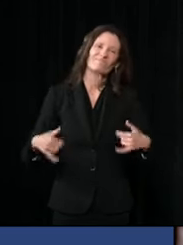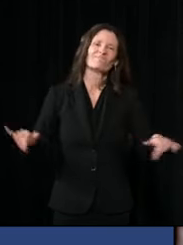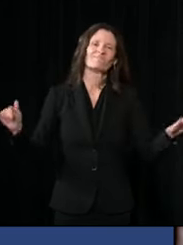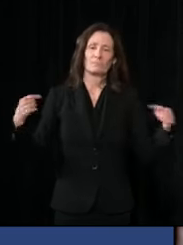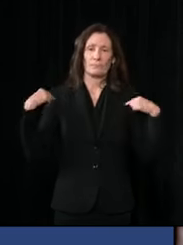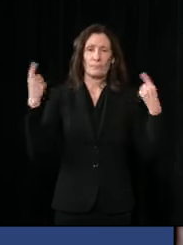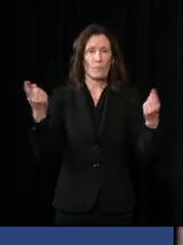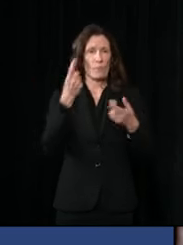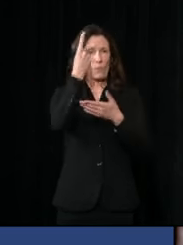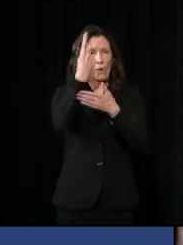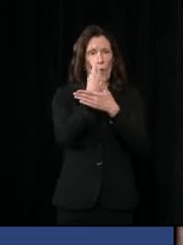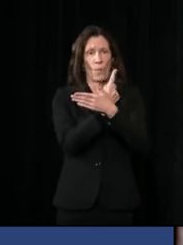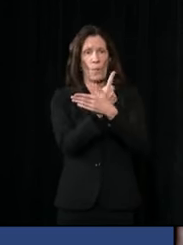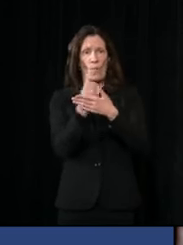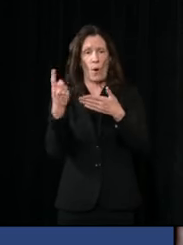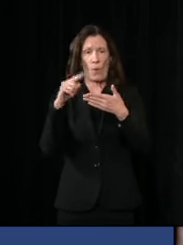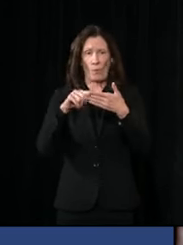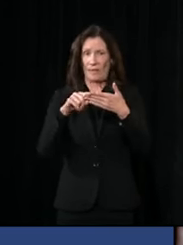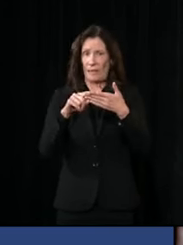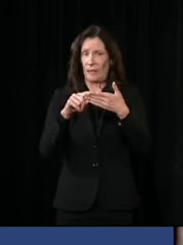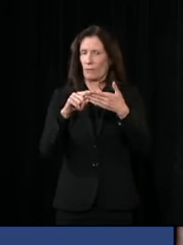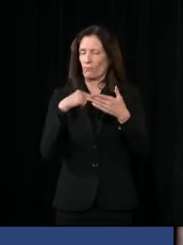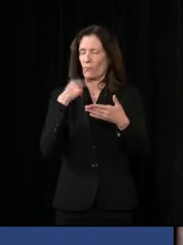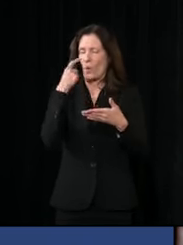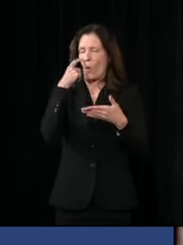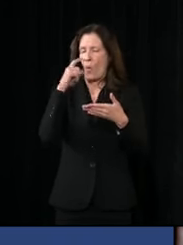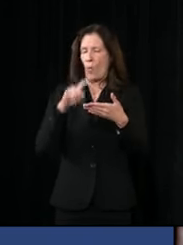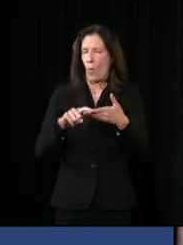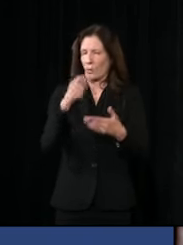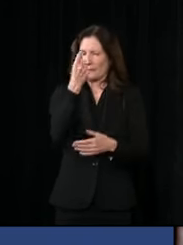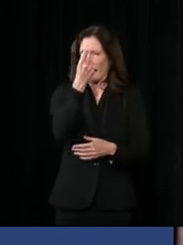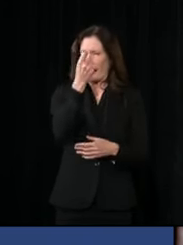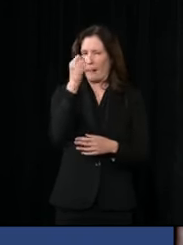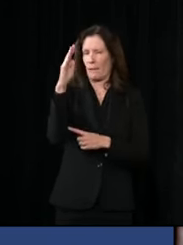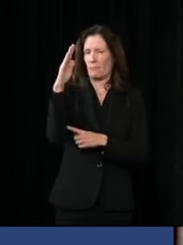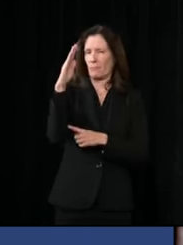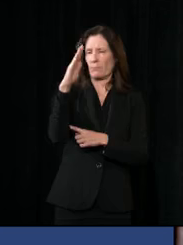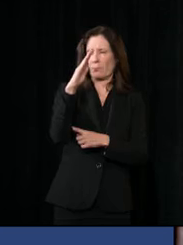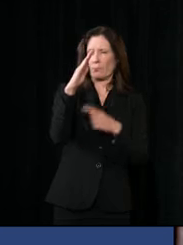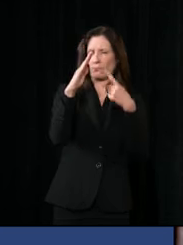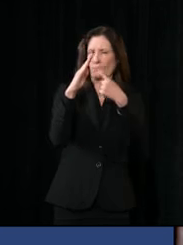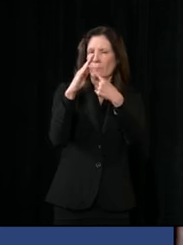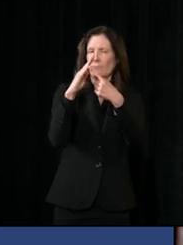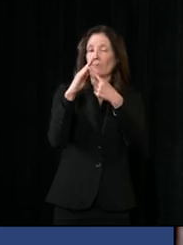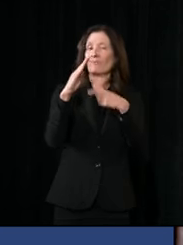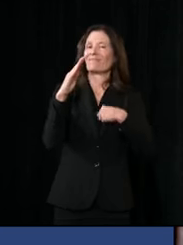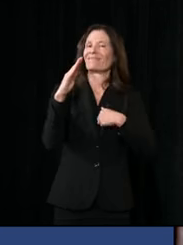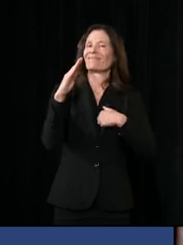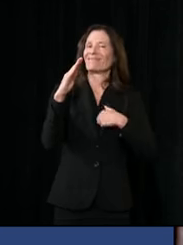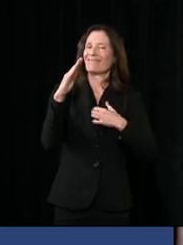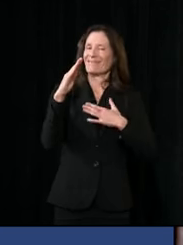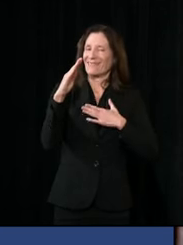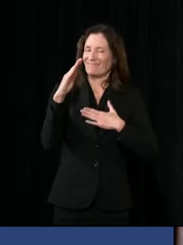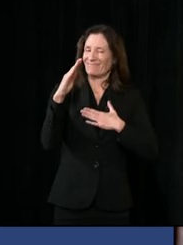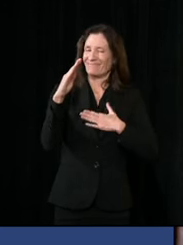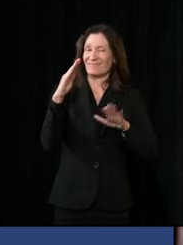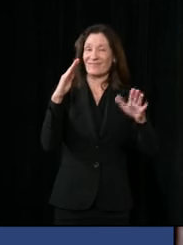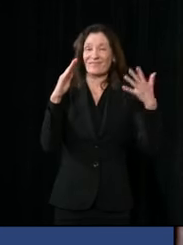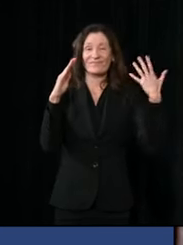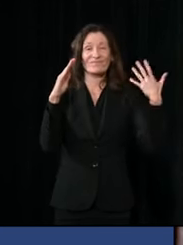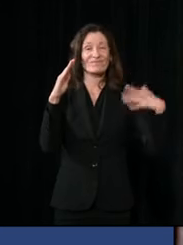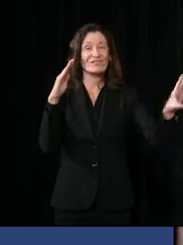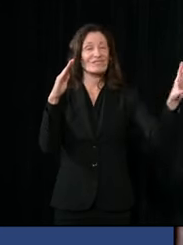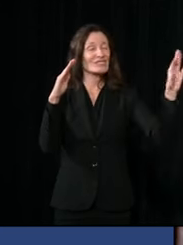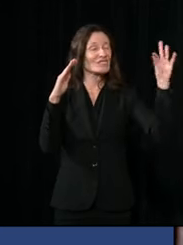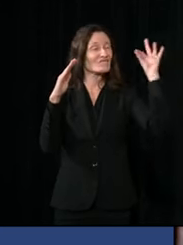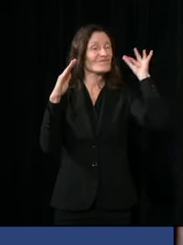gentle decline in the rate of increase, and that's heartening. It's too early to declare victory, but it's good news. The